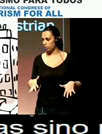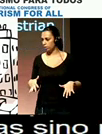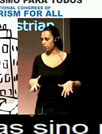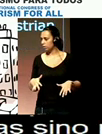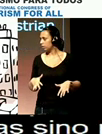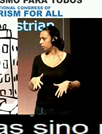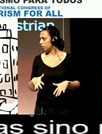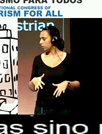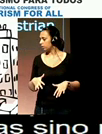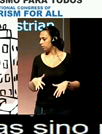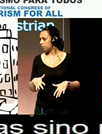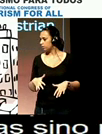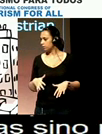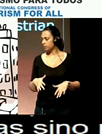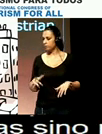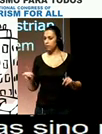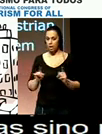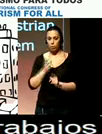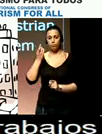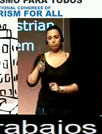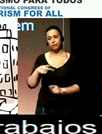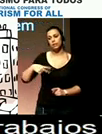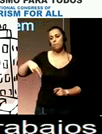and in many places to the Great Walkway.